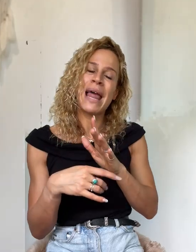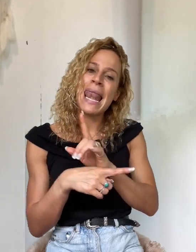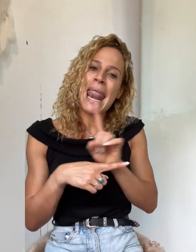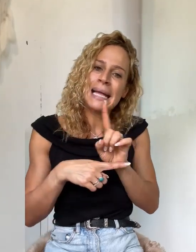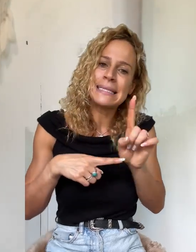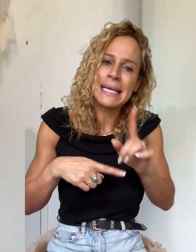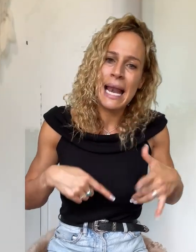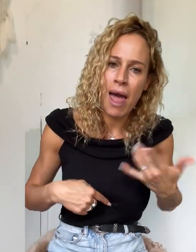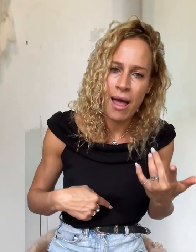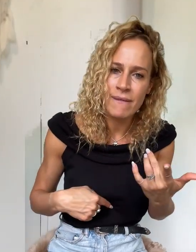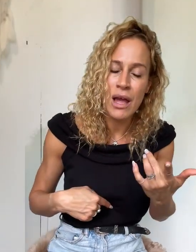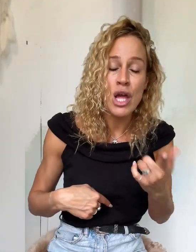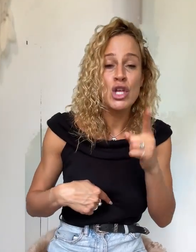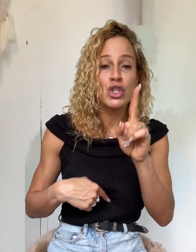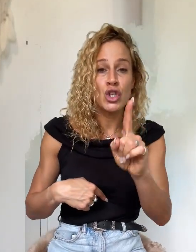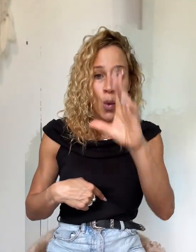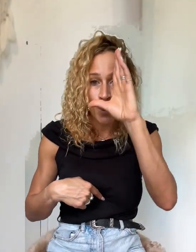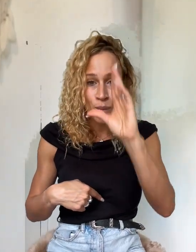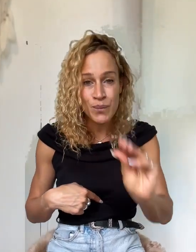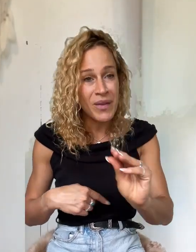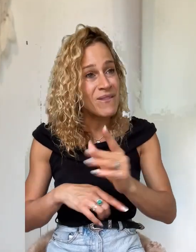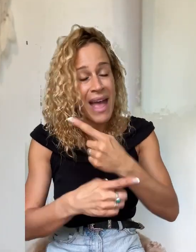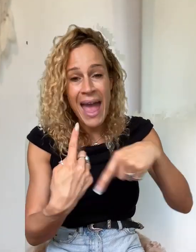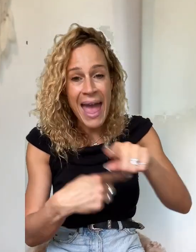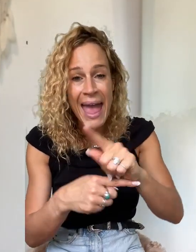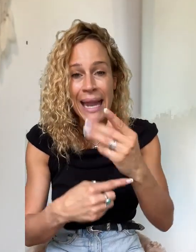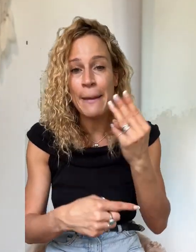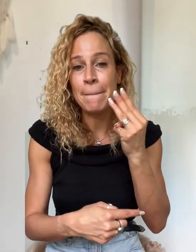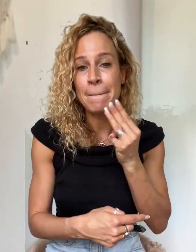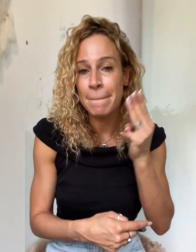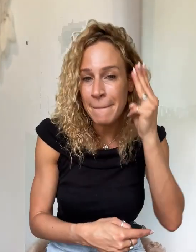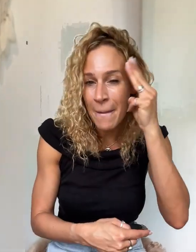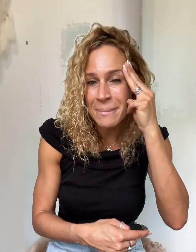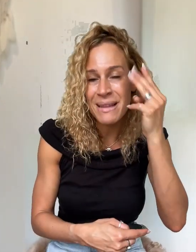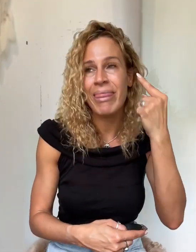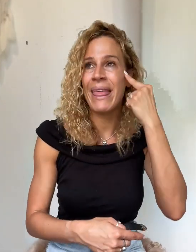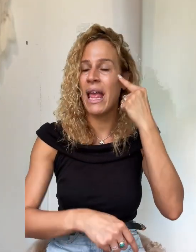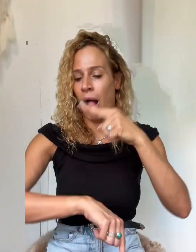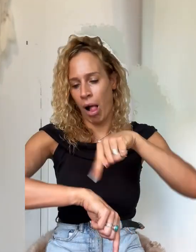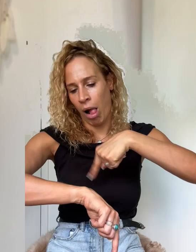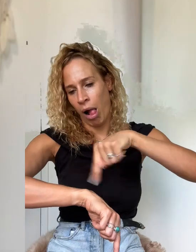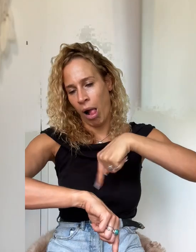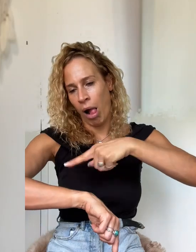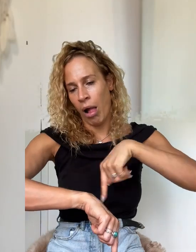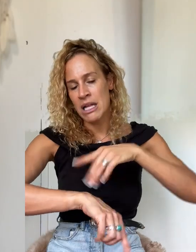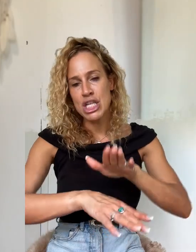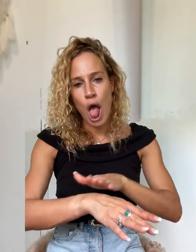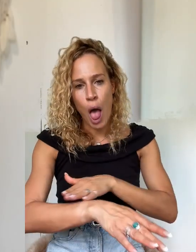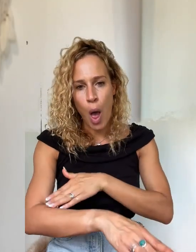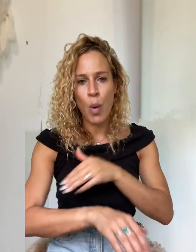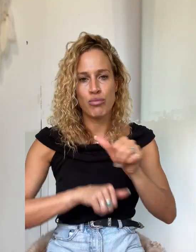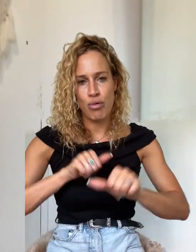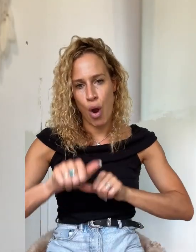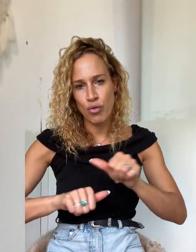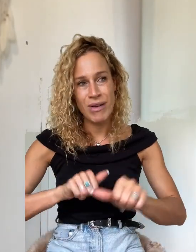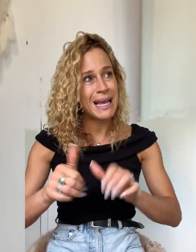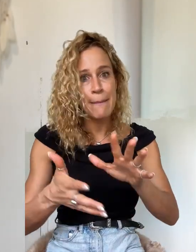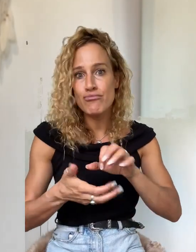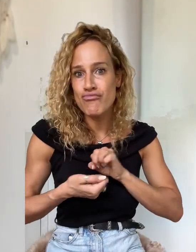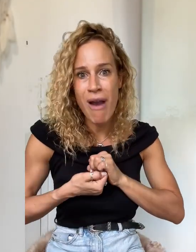kind of purpose, let's say. So for any mums out there that are thinking, oh God, this is taking